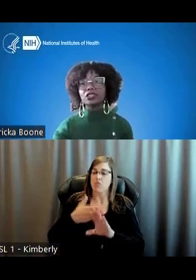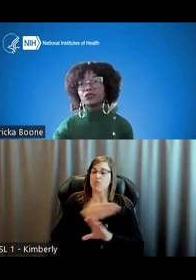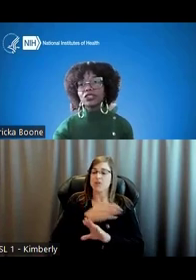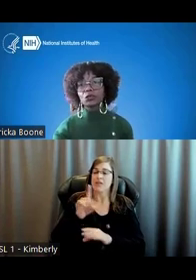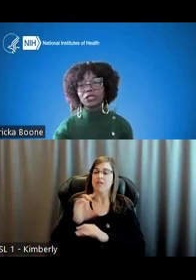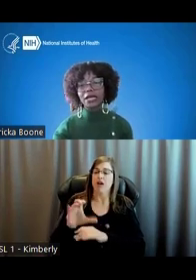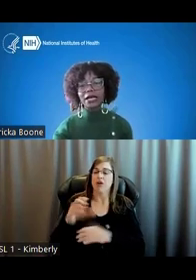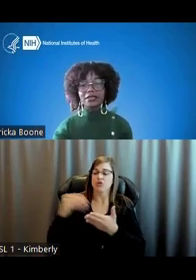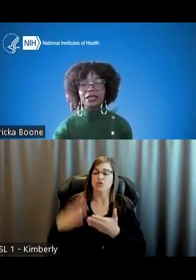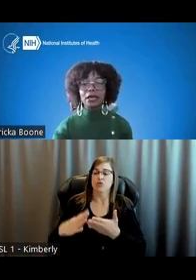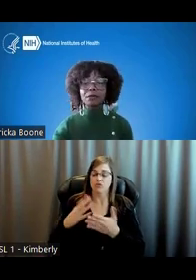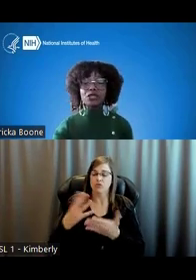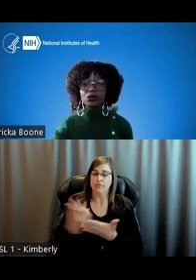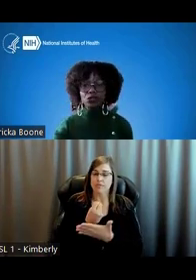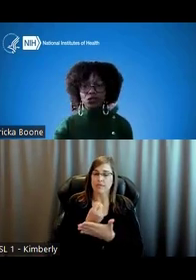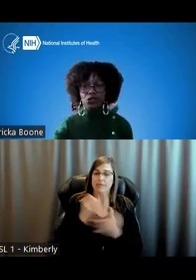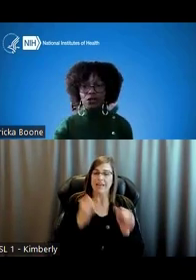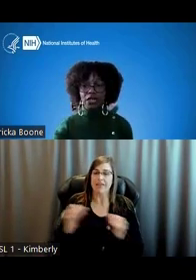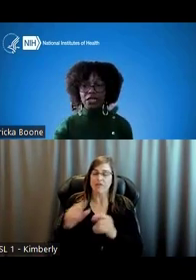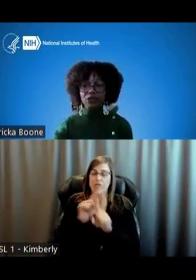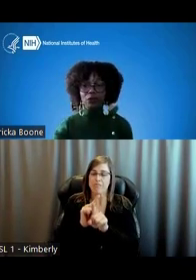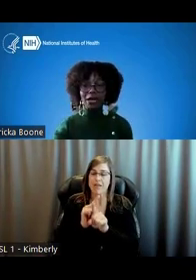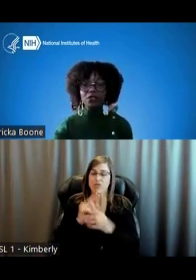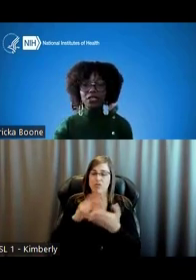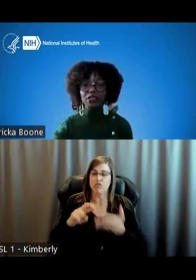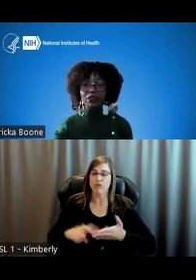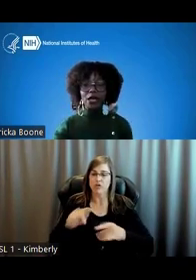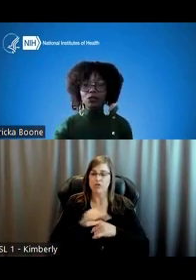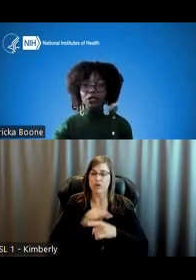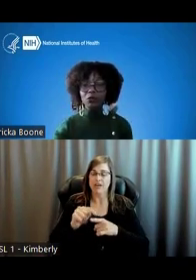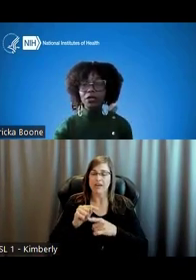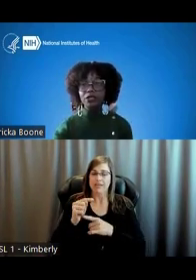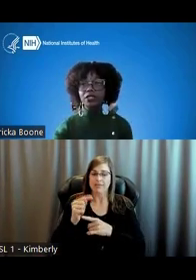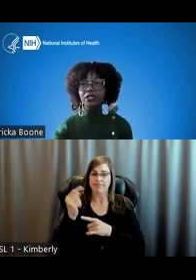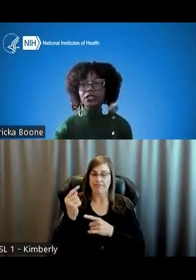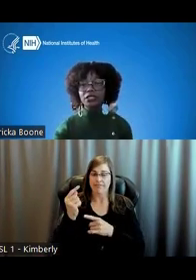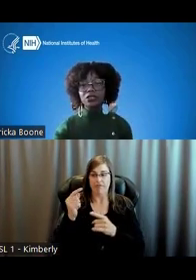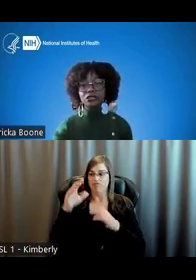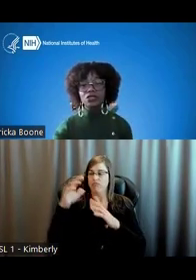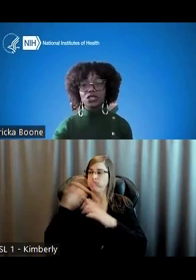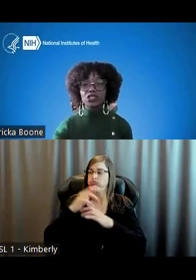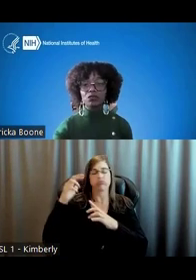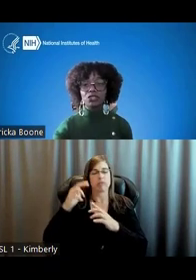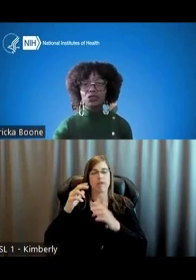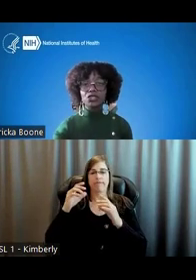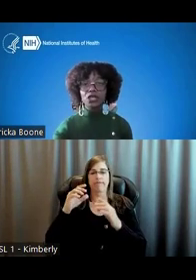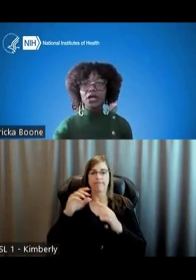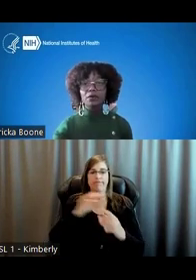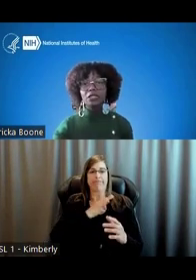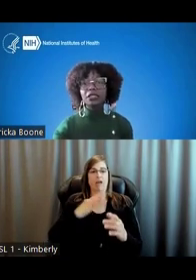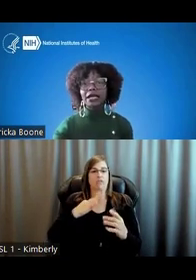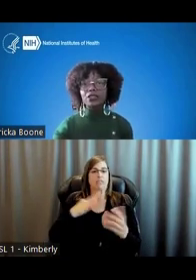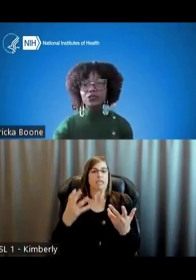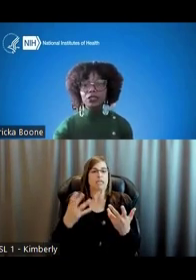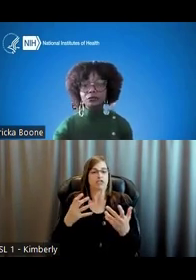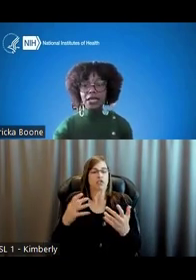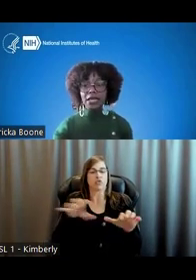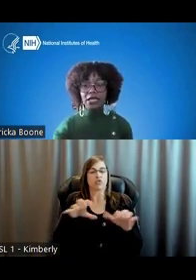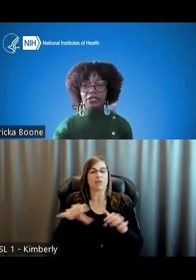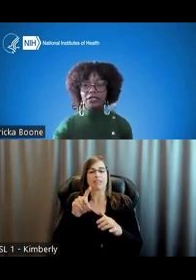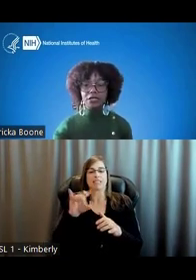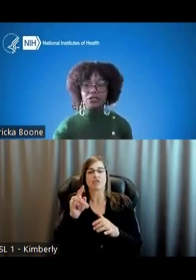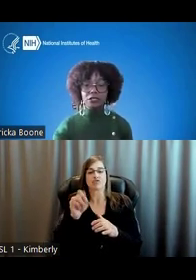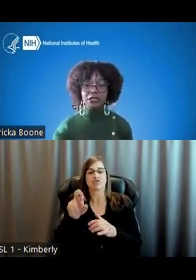obtain individualized mentored research training from outstanding faculty while they're conducting their dissertation research. I mean, it allows for them